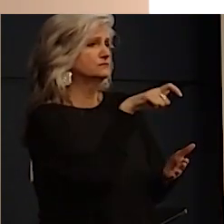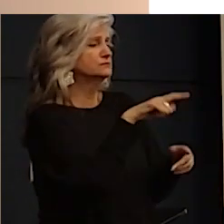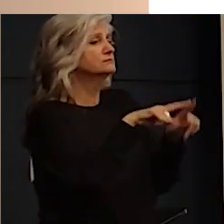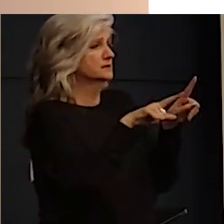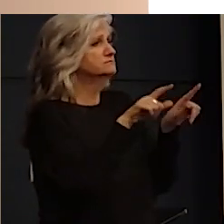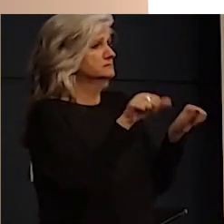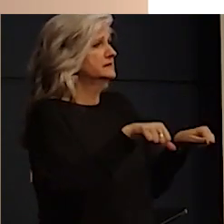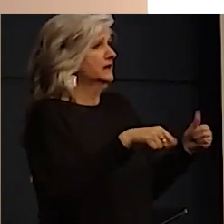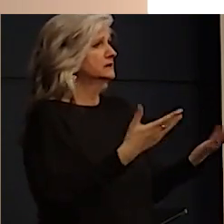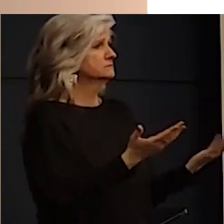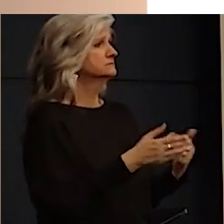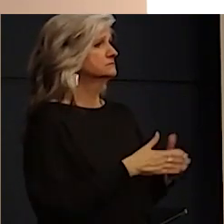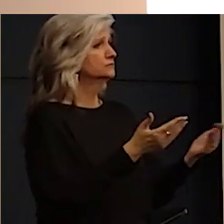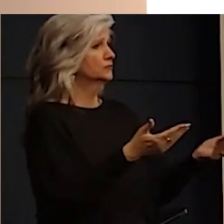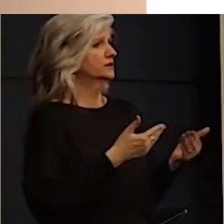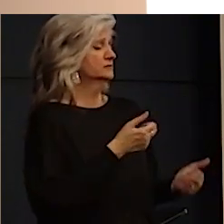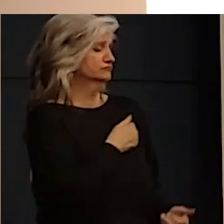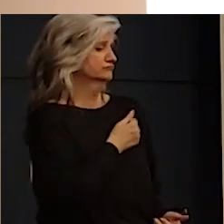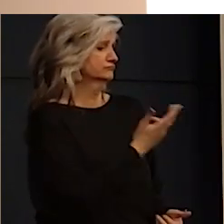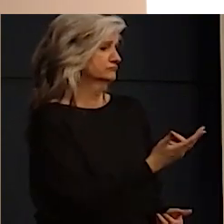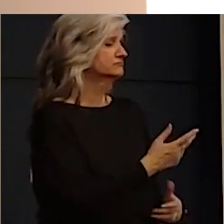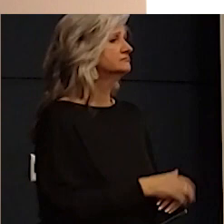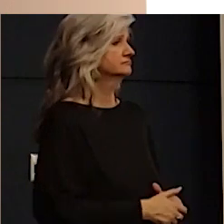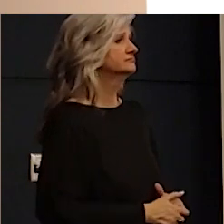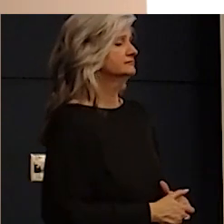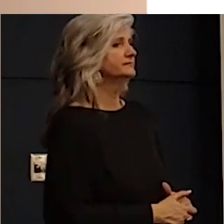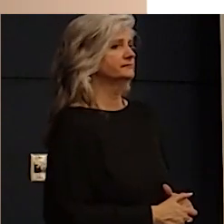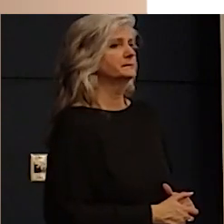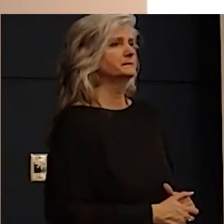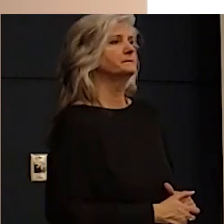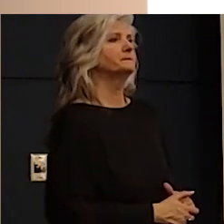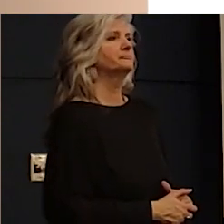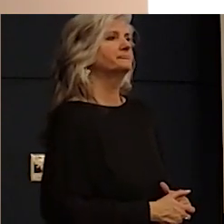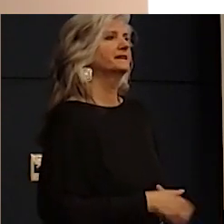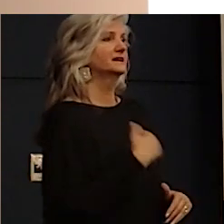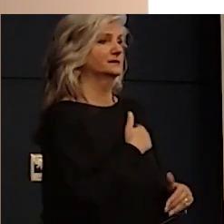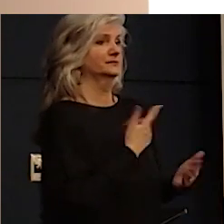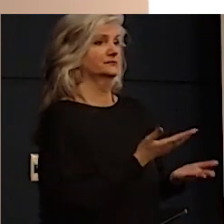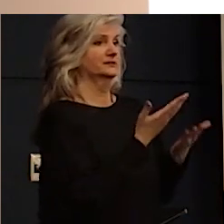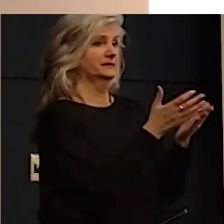you're welcome to just go there and speak from the heart as well. We do recommend,